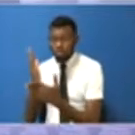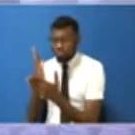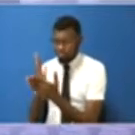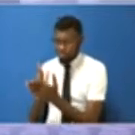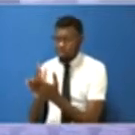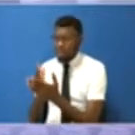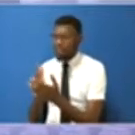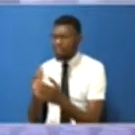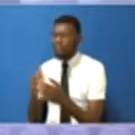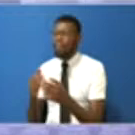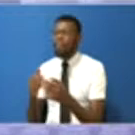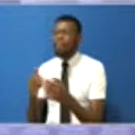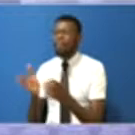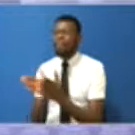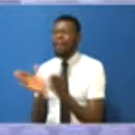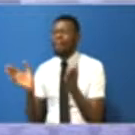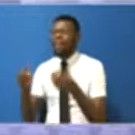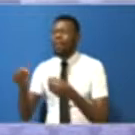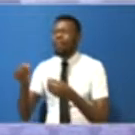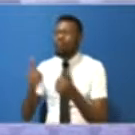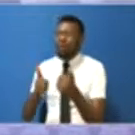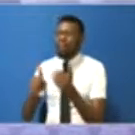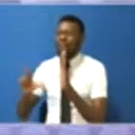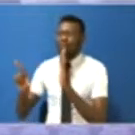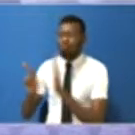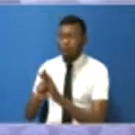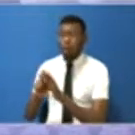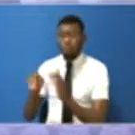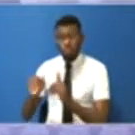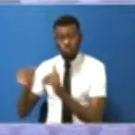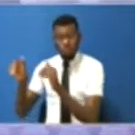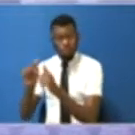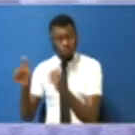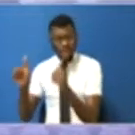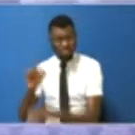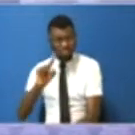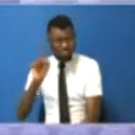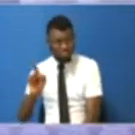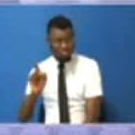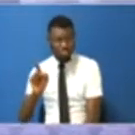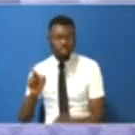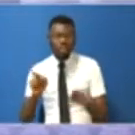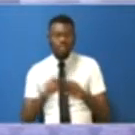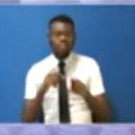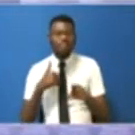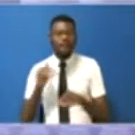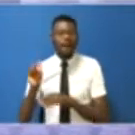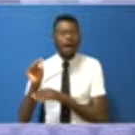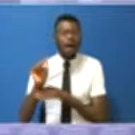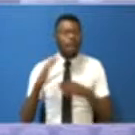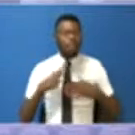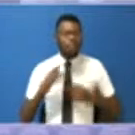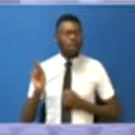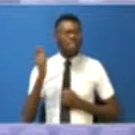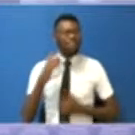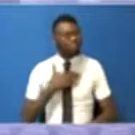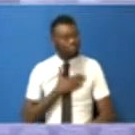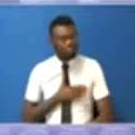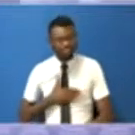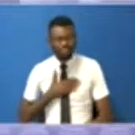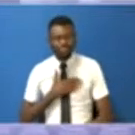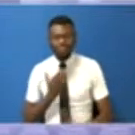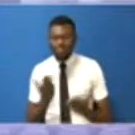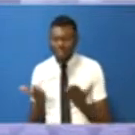our public procurement laws procedures and regulations and we need i want to ask kenyans to read